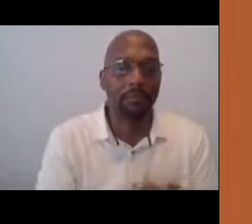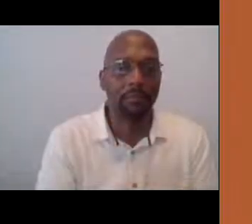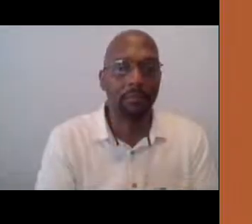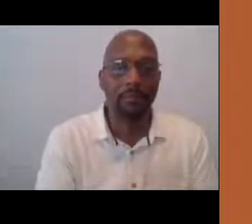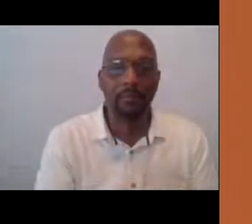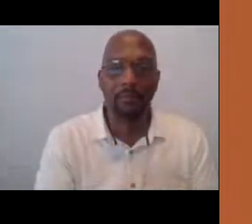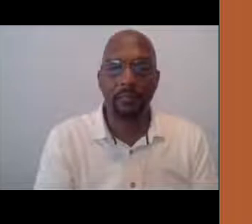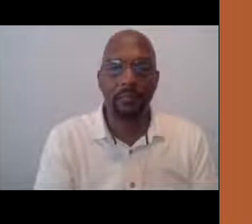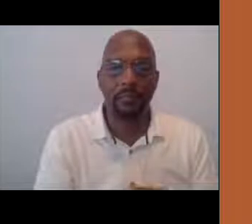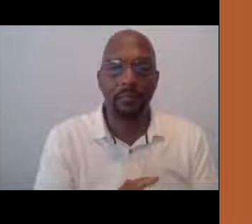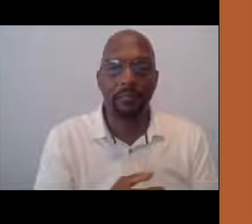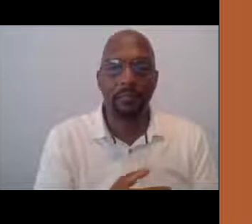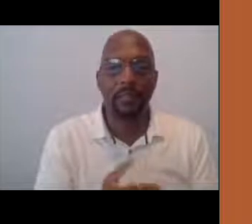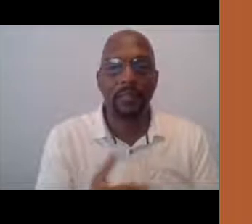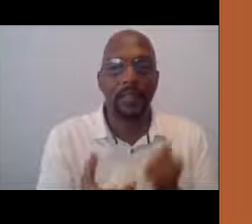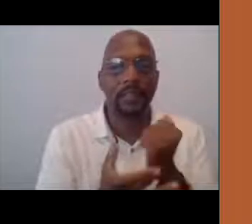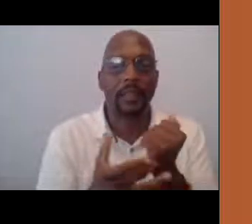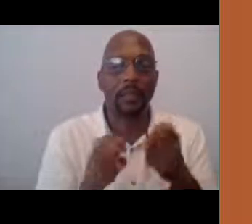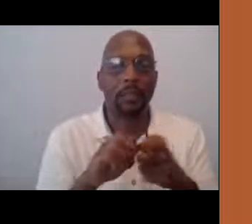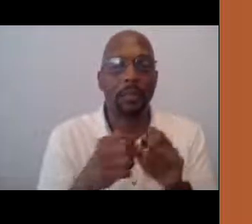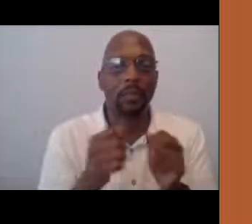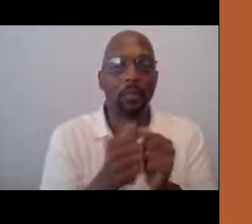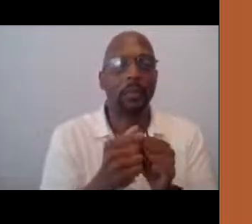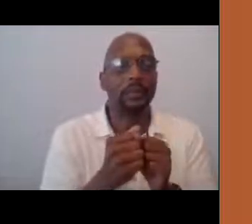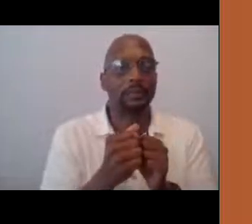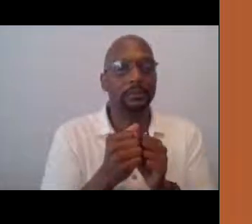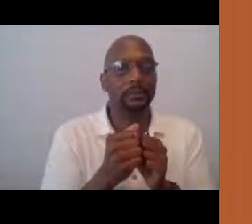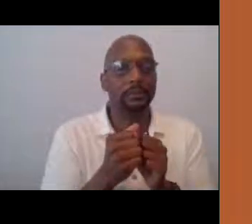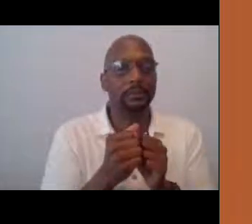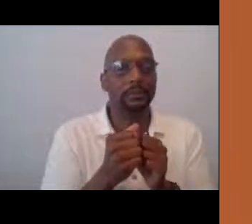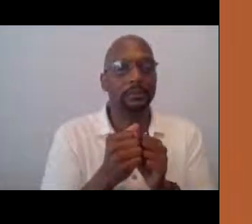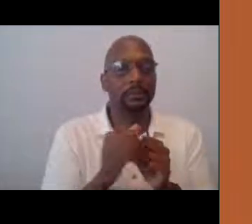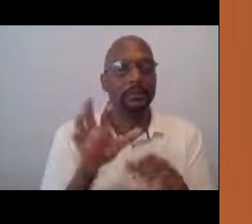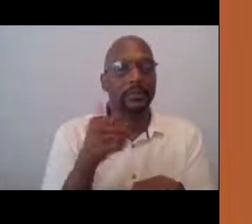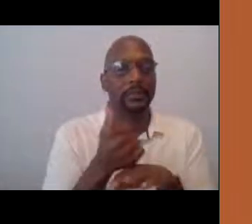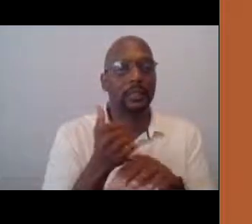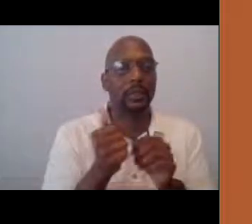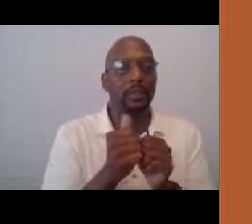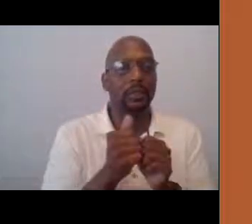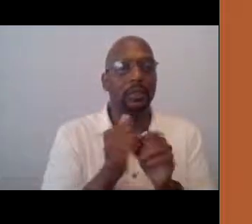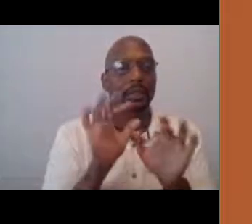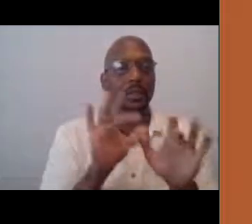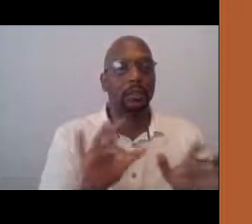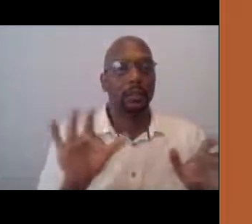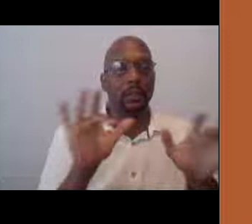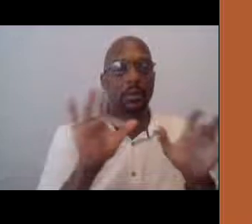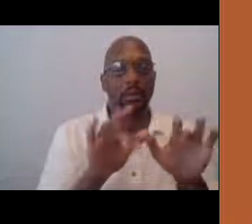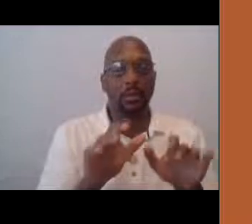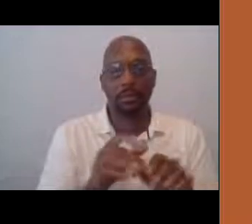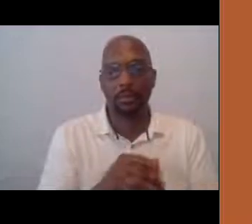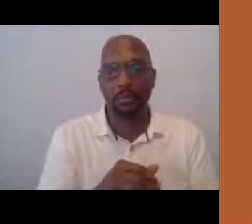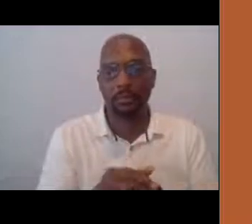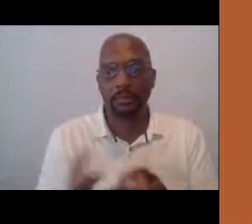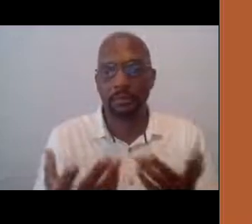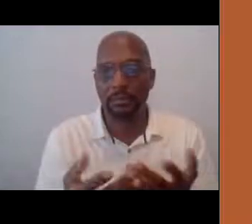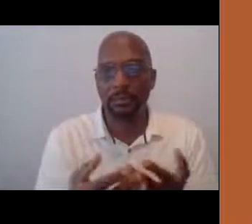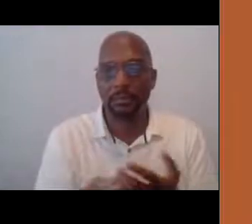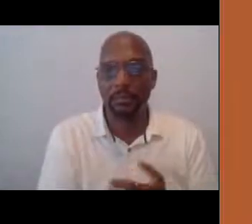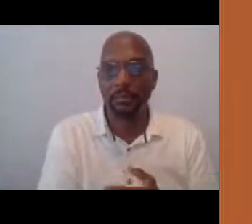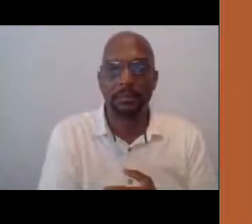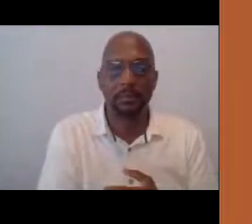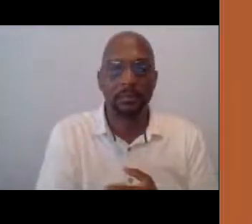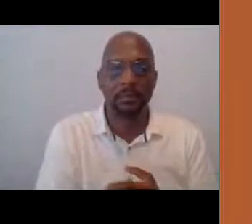a Chumash village. Chumash, of course, is both two linguistic groups and an economic system. So we